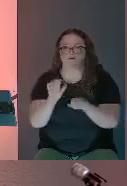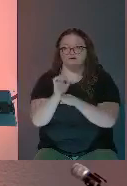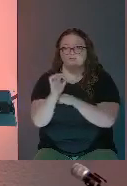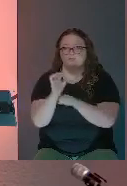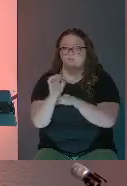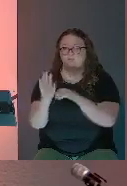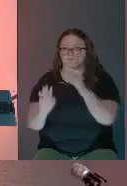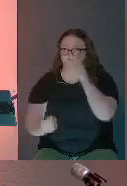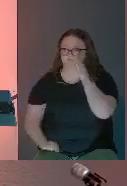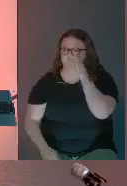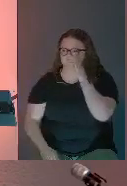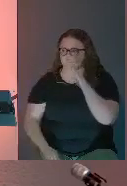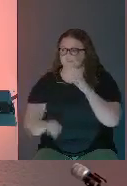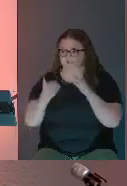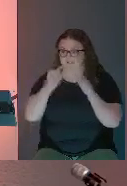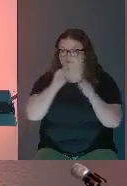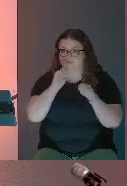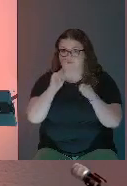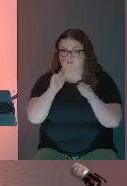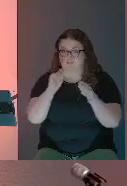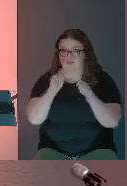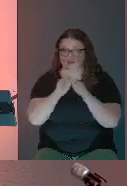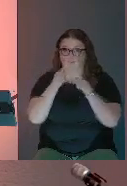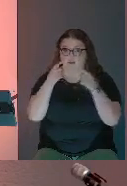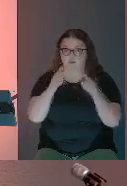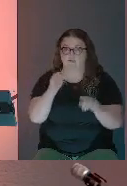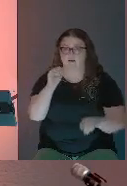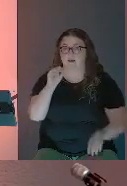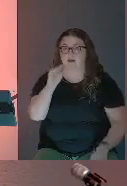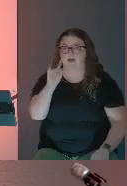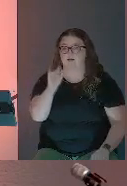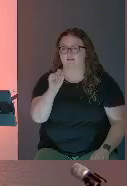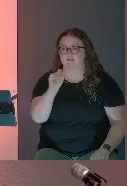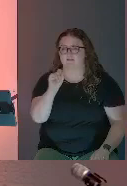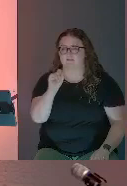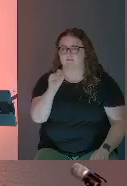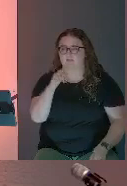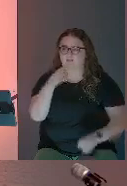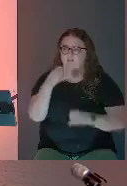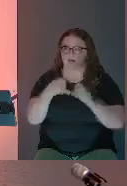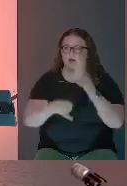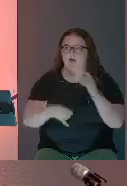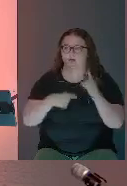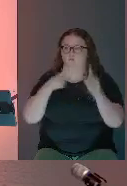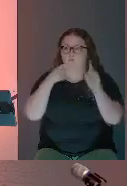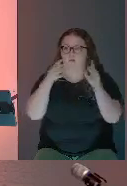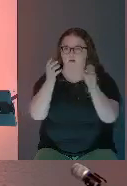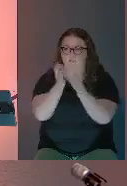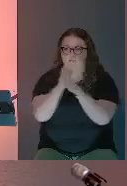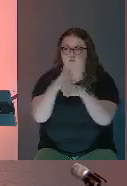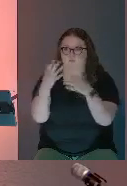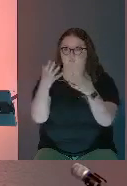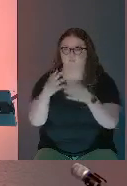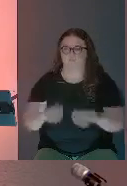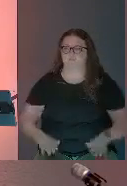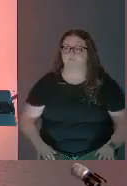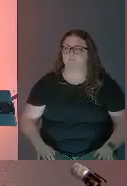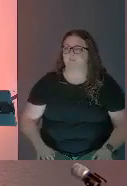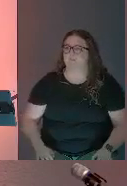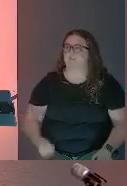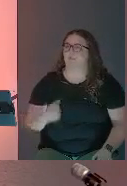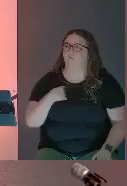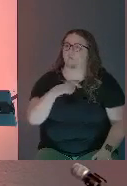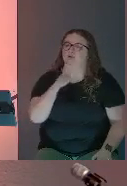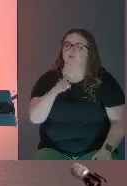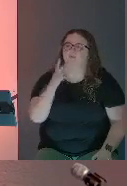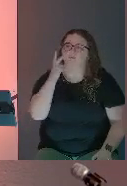And you know what? That's exactly what happened in the book of Acts. Because the last and final point that I want to make is we need to see life